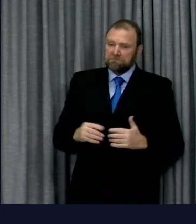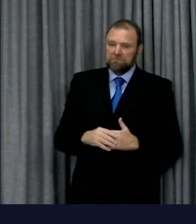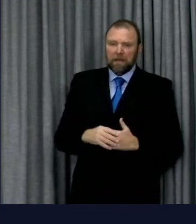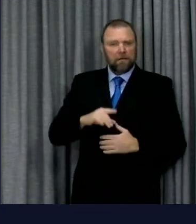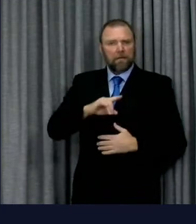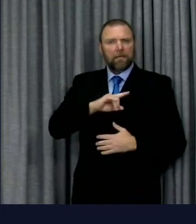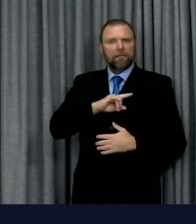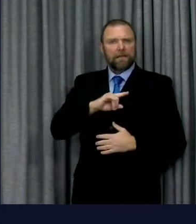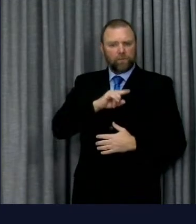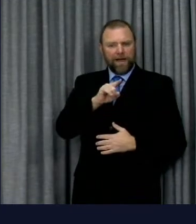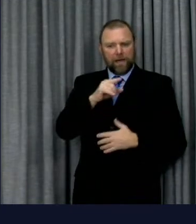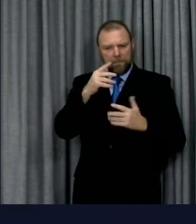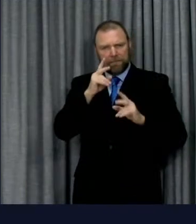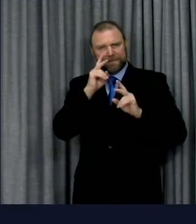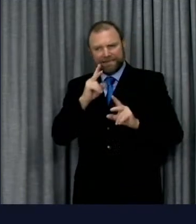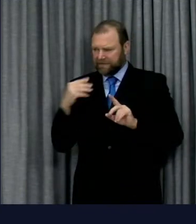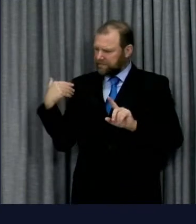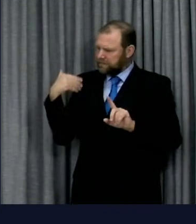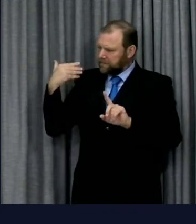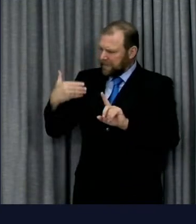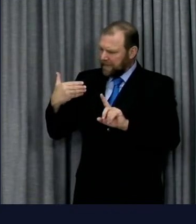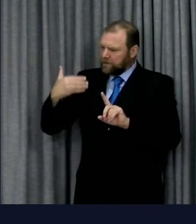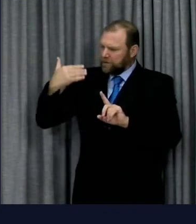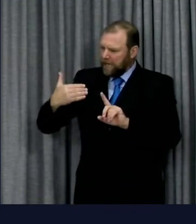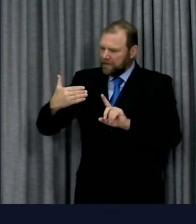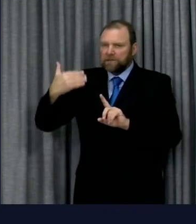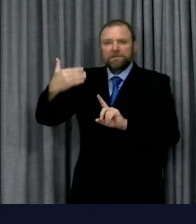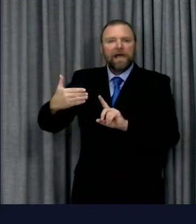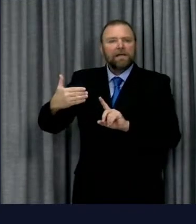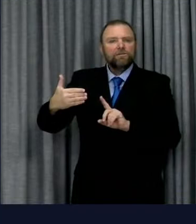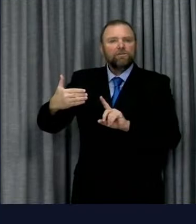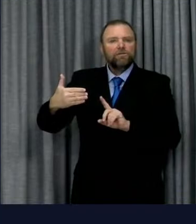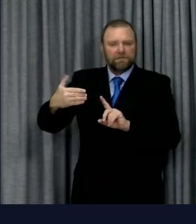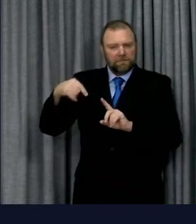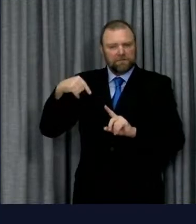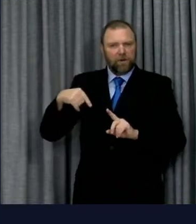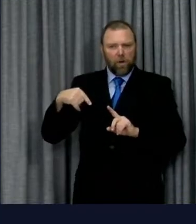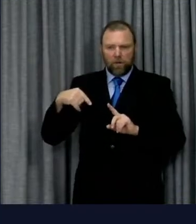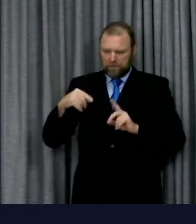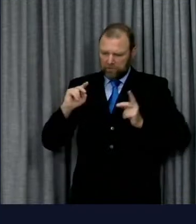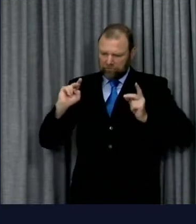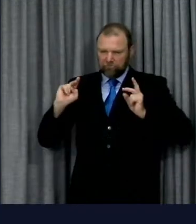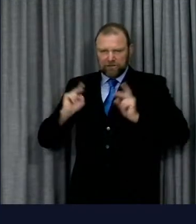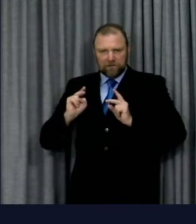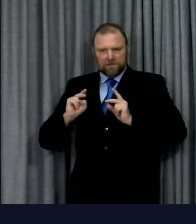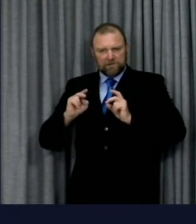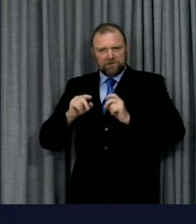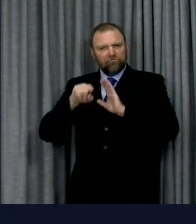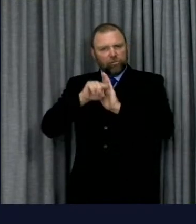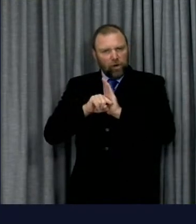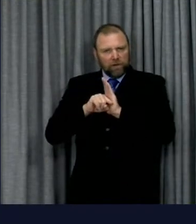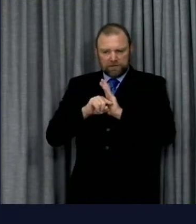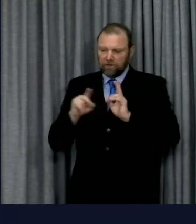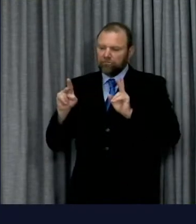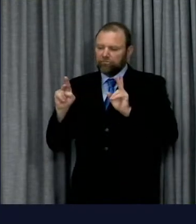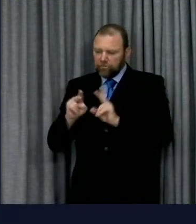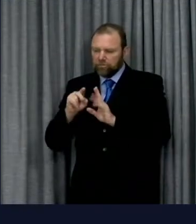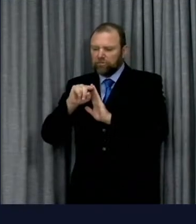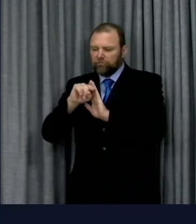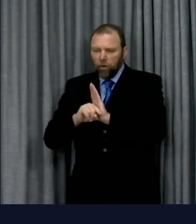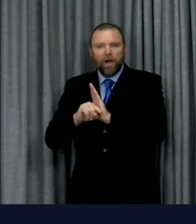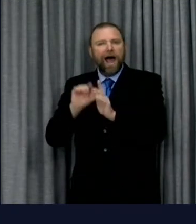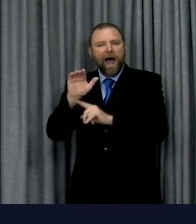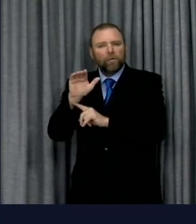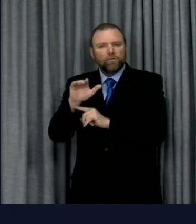saw that staged process, outdoor events, restrictions being lifted today, hoping to do